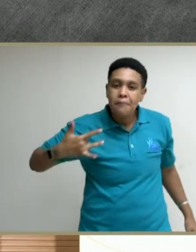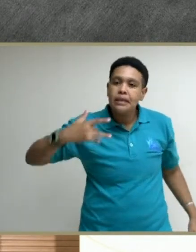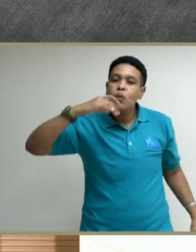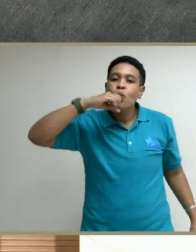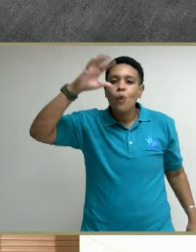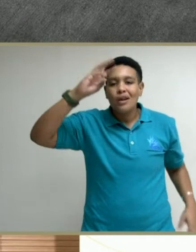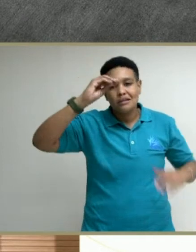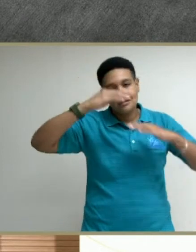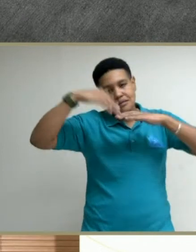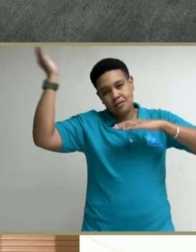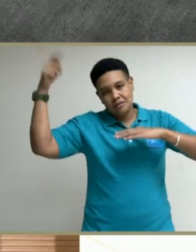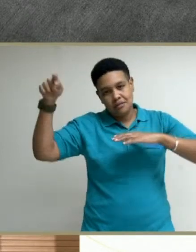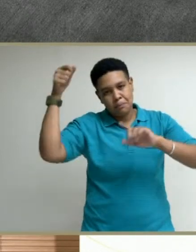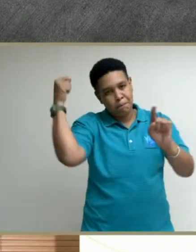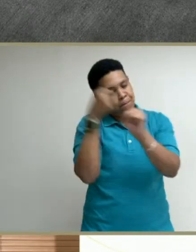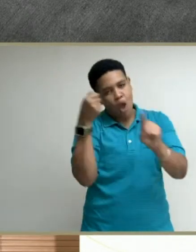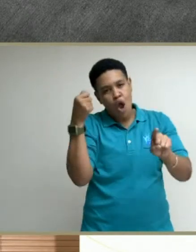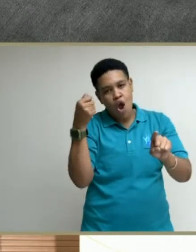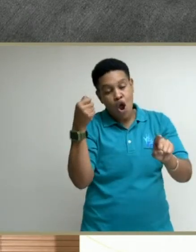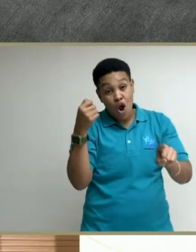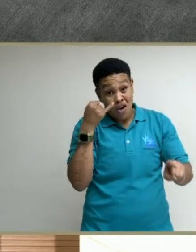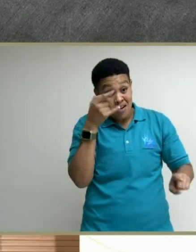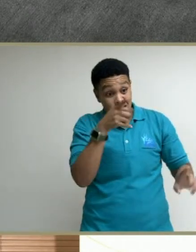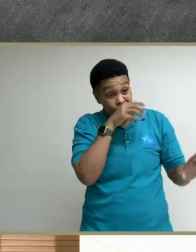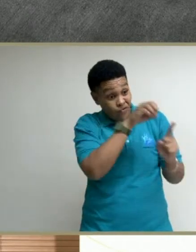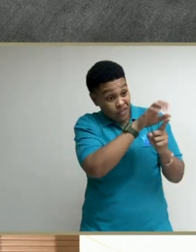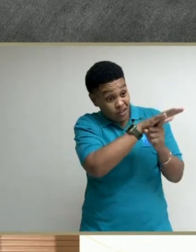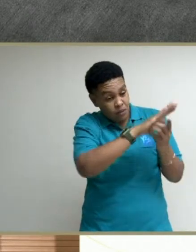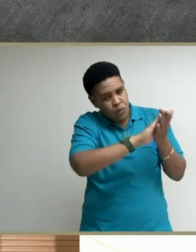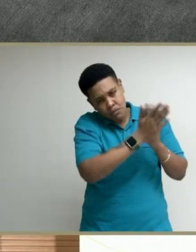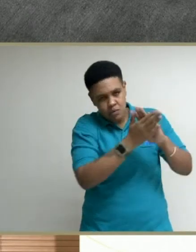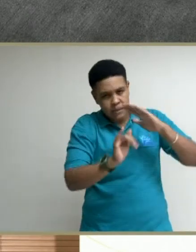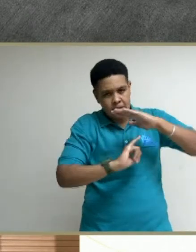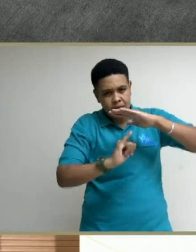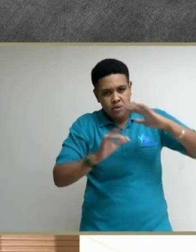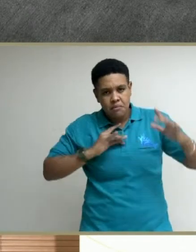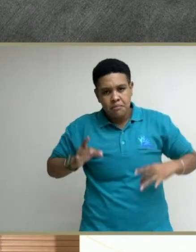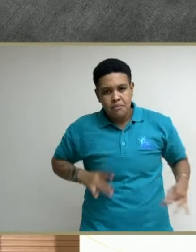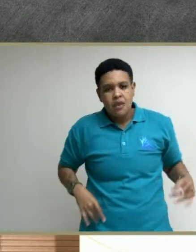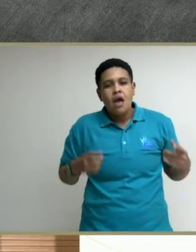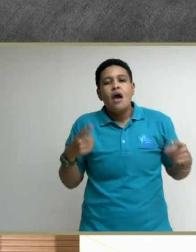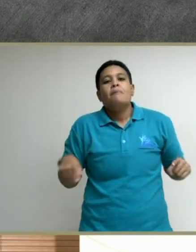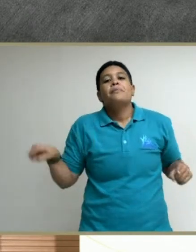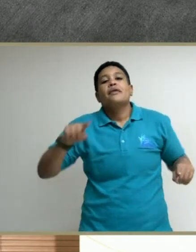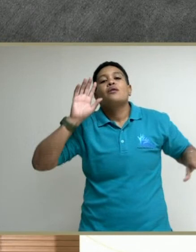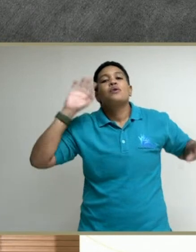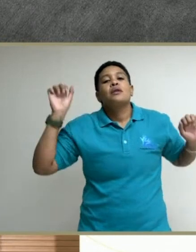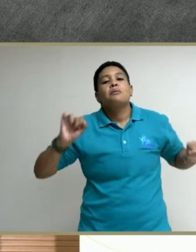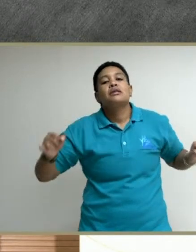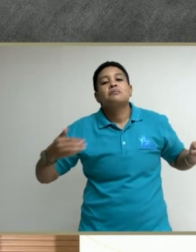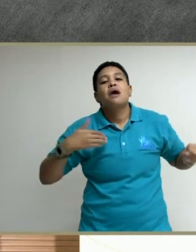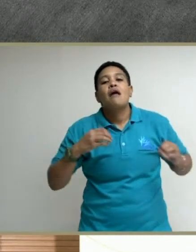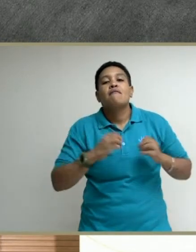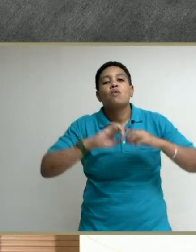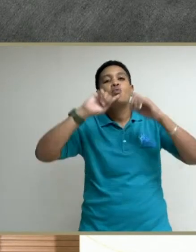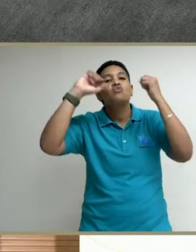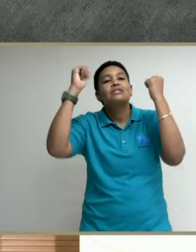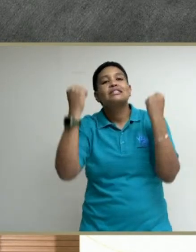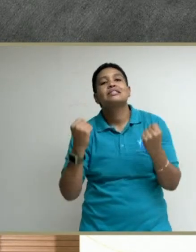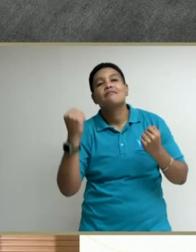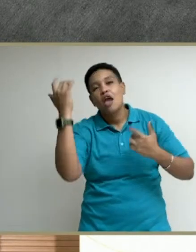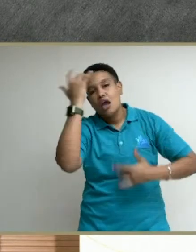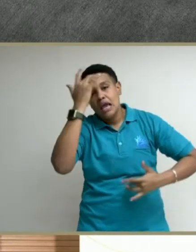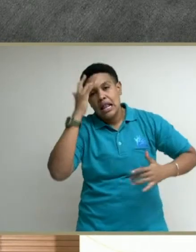groups, if they are exposed and become infected. They are likely to have more severe illnesses,